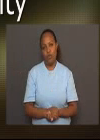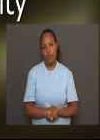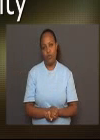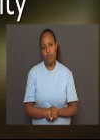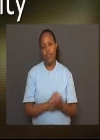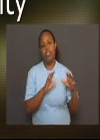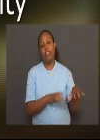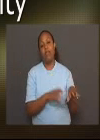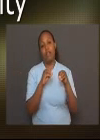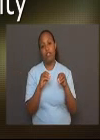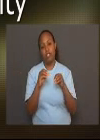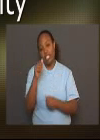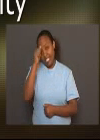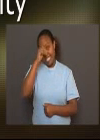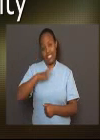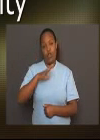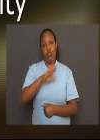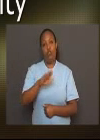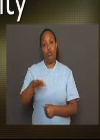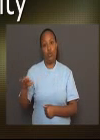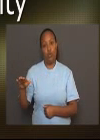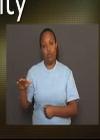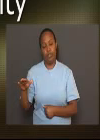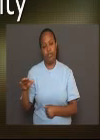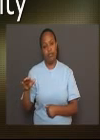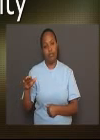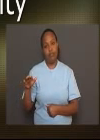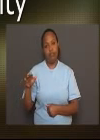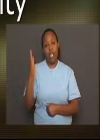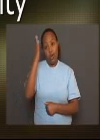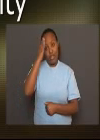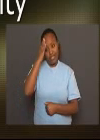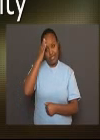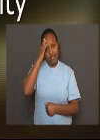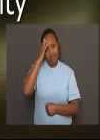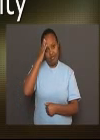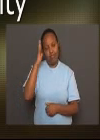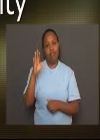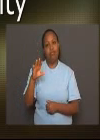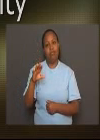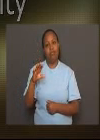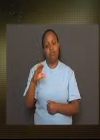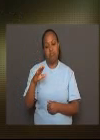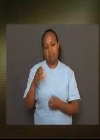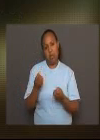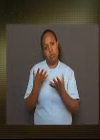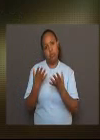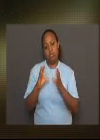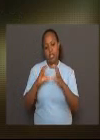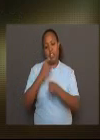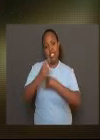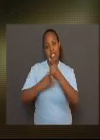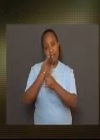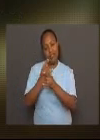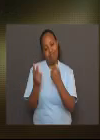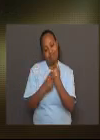Students, human beings have accumulated knowledge over the centuries because